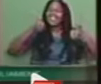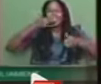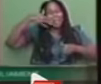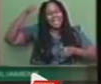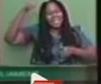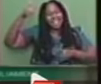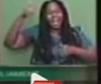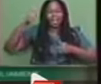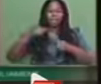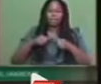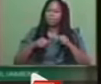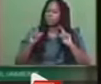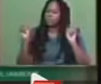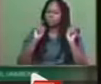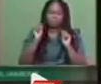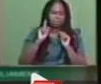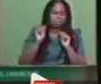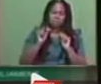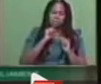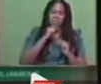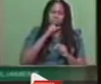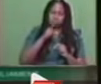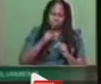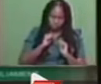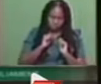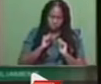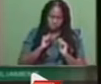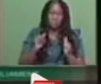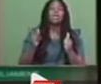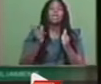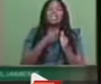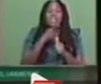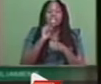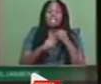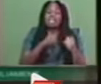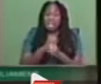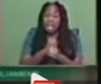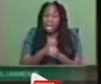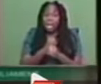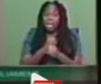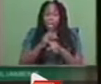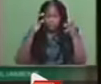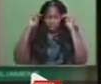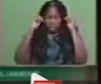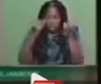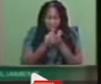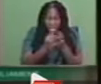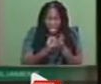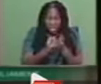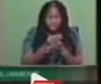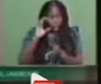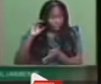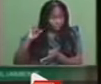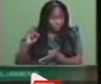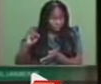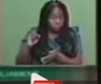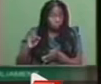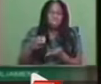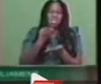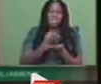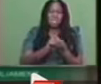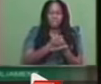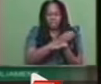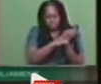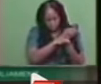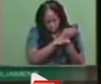minister, the economy dived. It contracted by minus 5.6%, marking the start of the